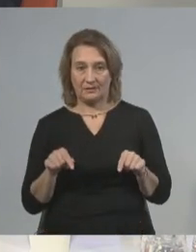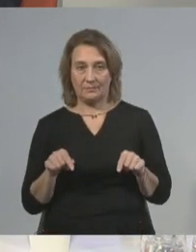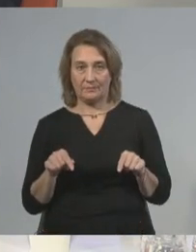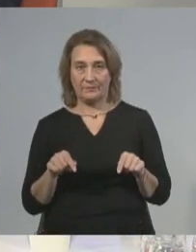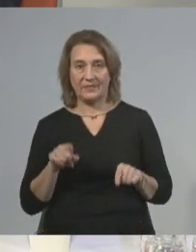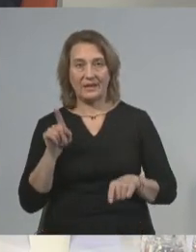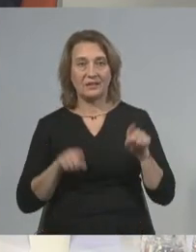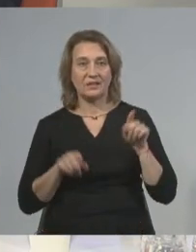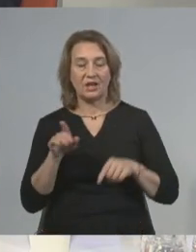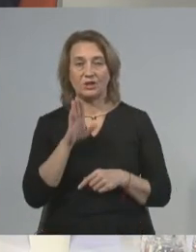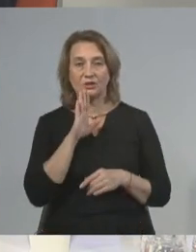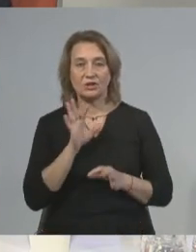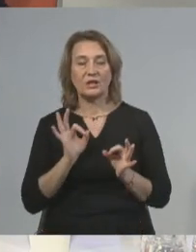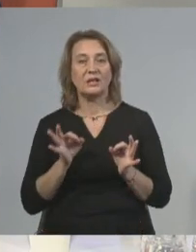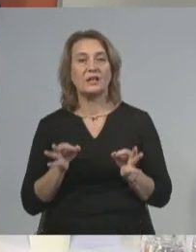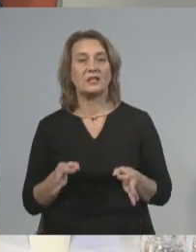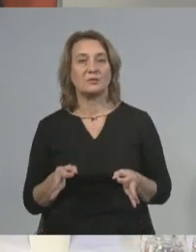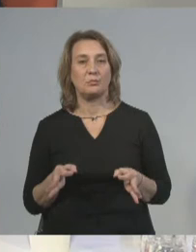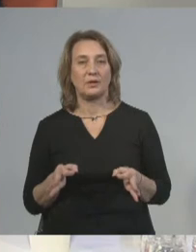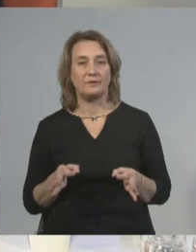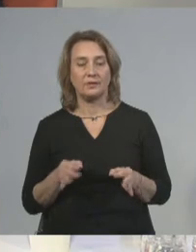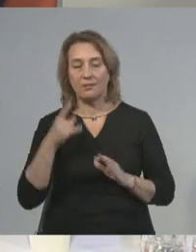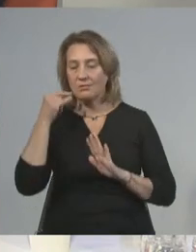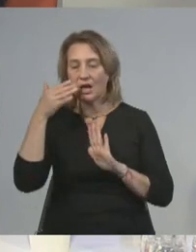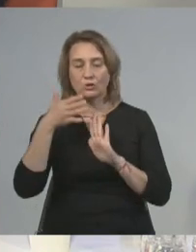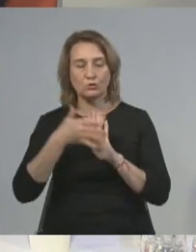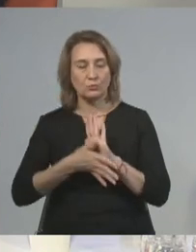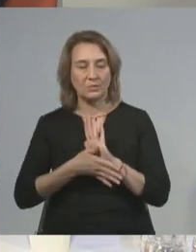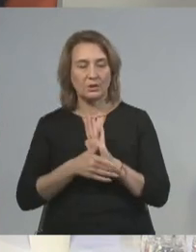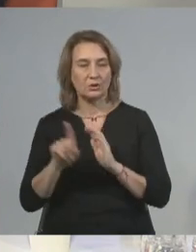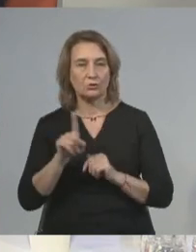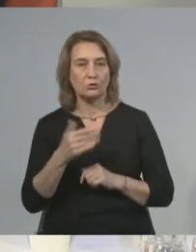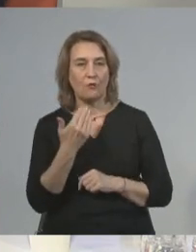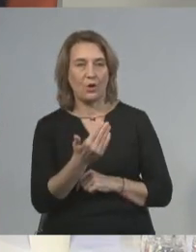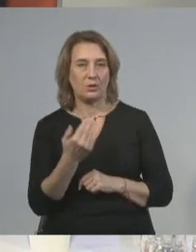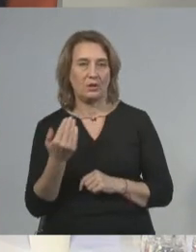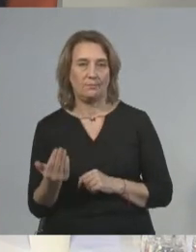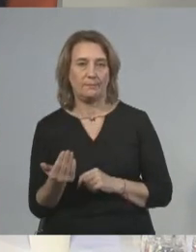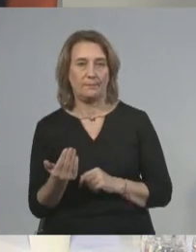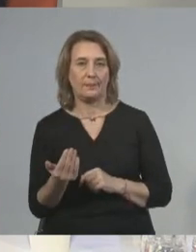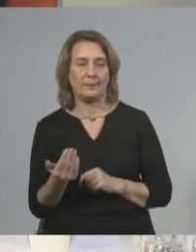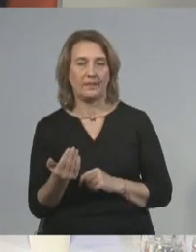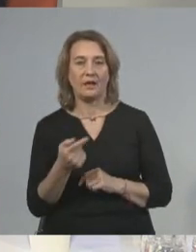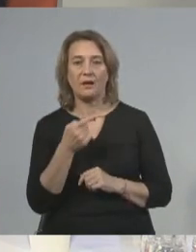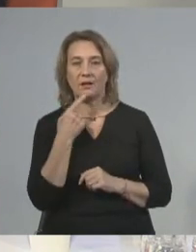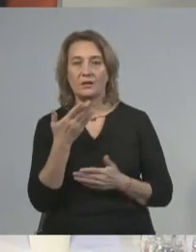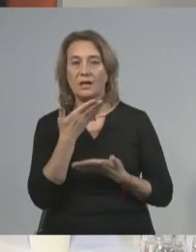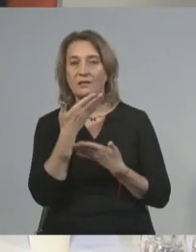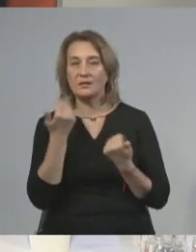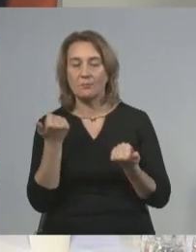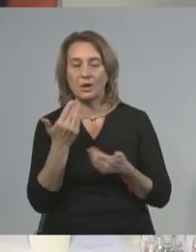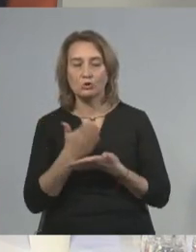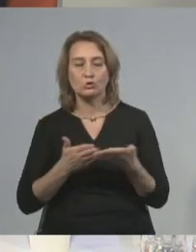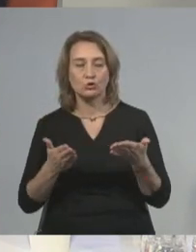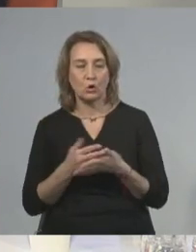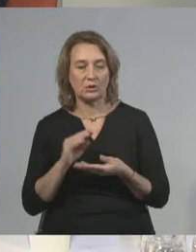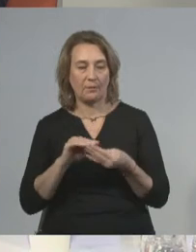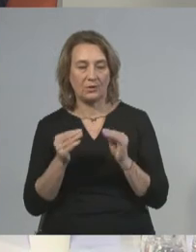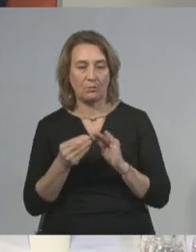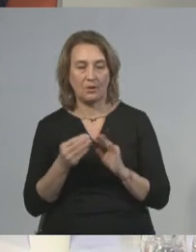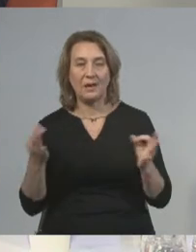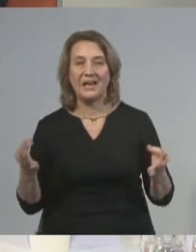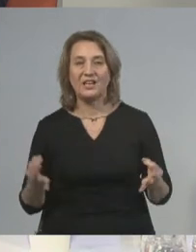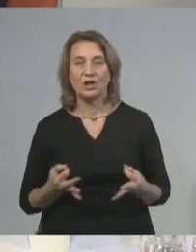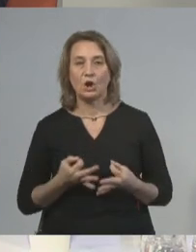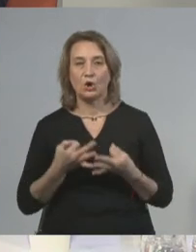difficult is that some women are actually don't unders they don't understand that they have